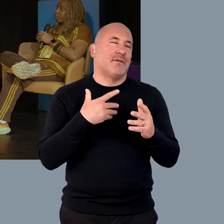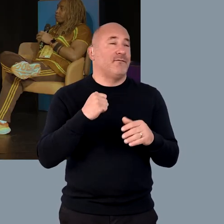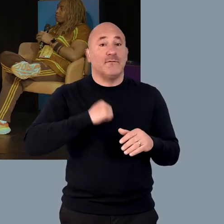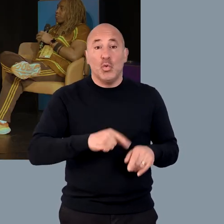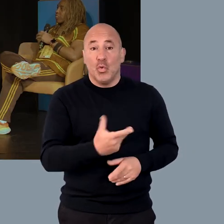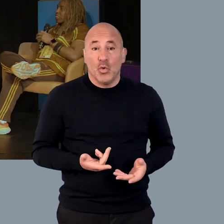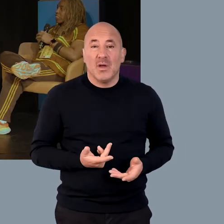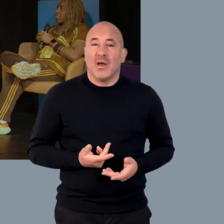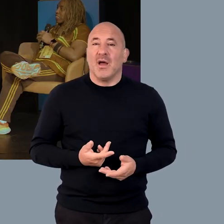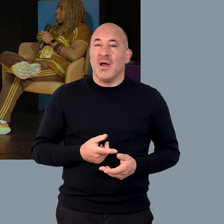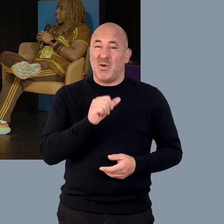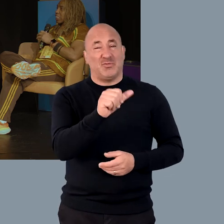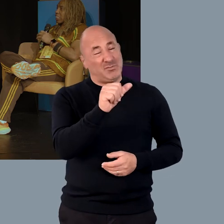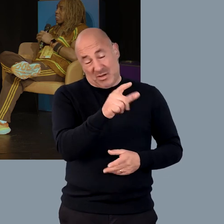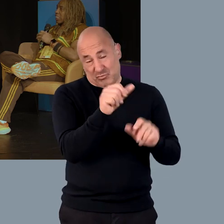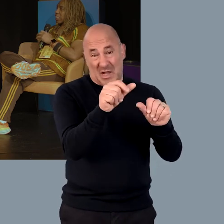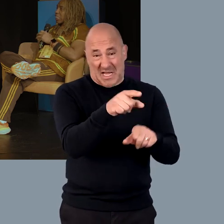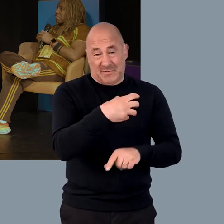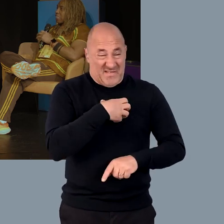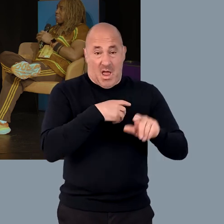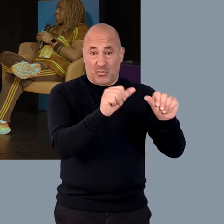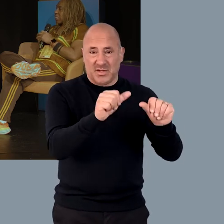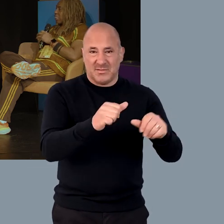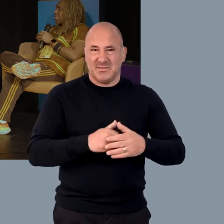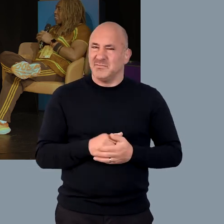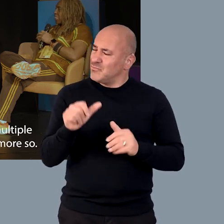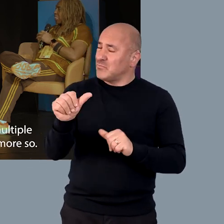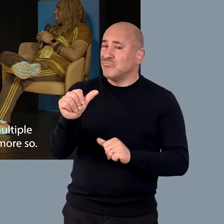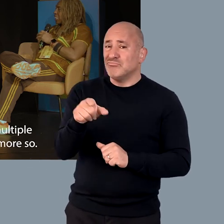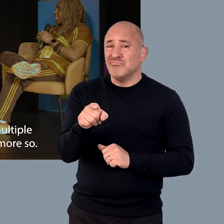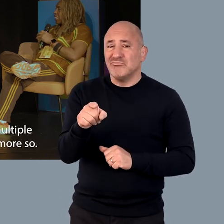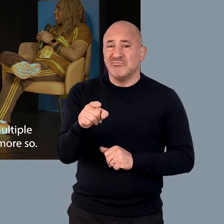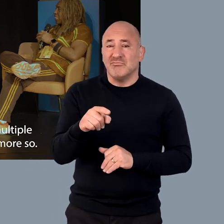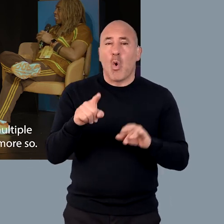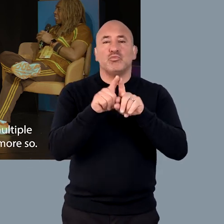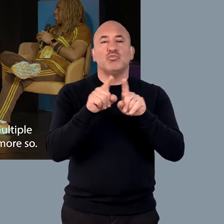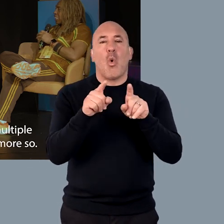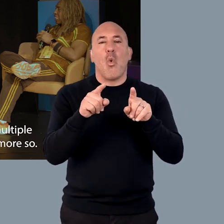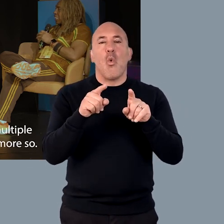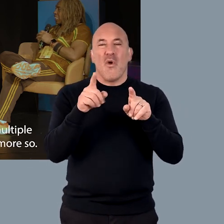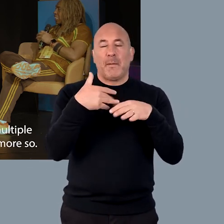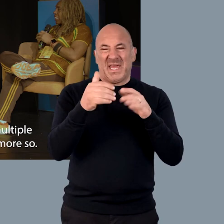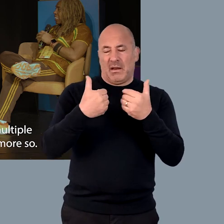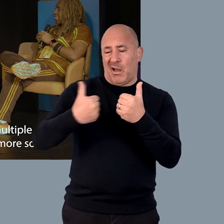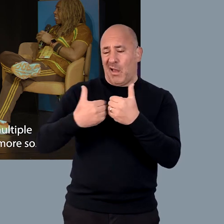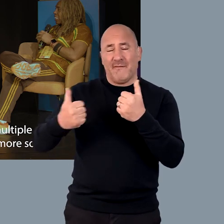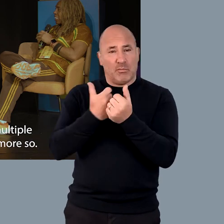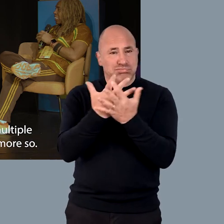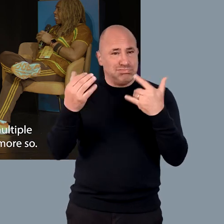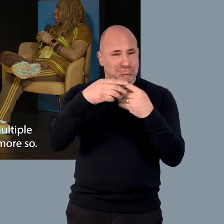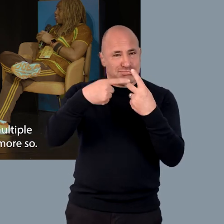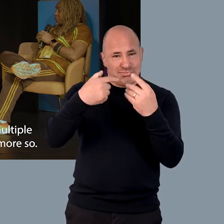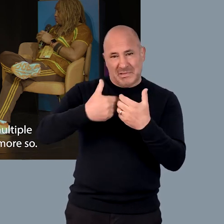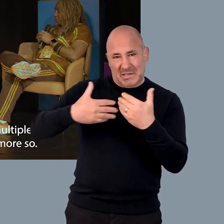Yeah, maybe that is a Yeah, I think that's a valid fear. I think that's a valid fit And I think as also if you're marginalized in multiple ways,